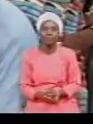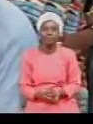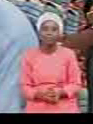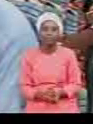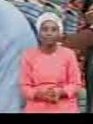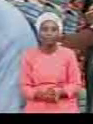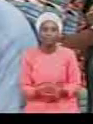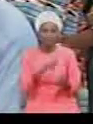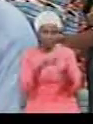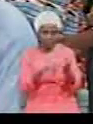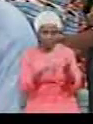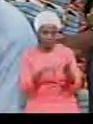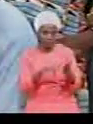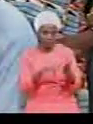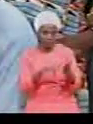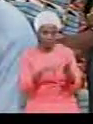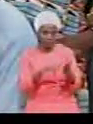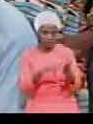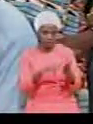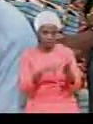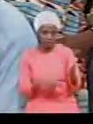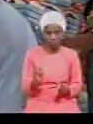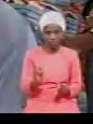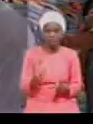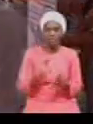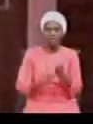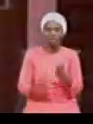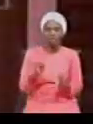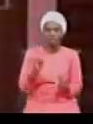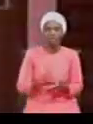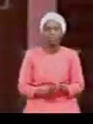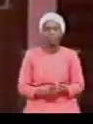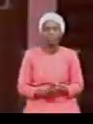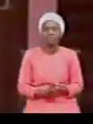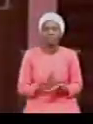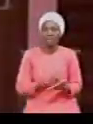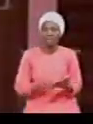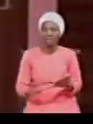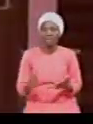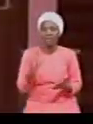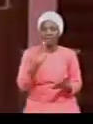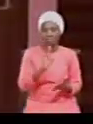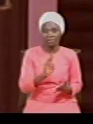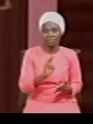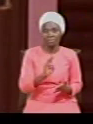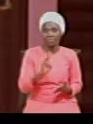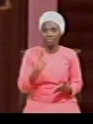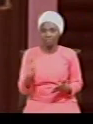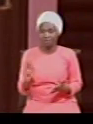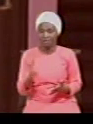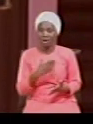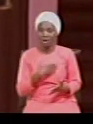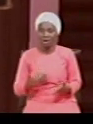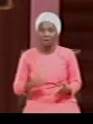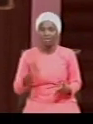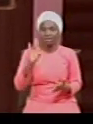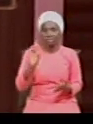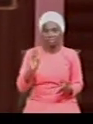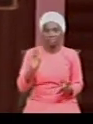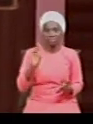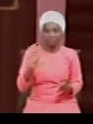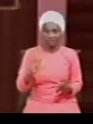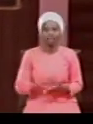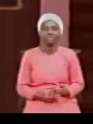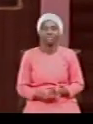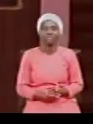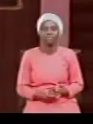Look at Luke chapter 1, verses 74 and 75.